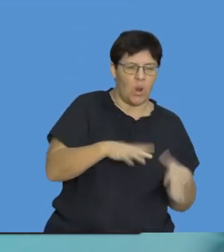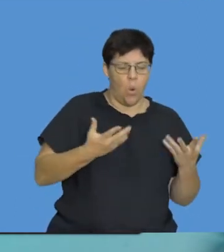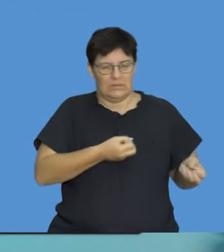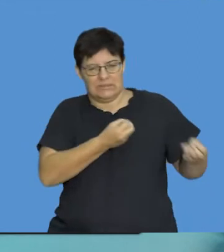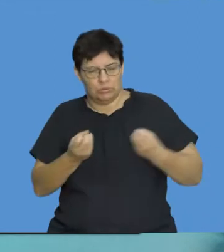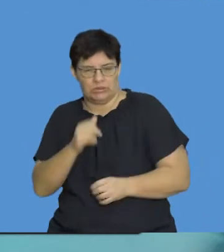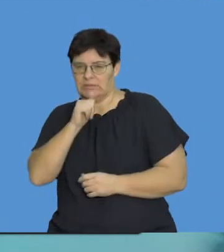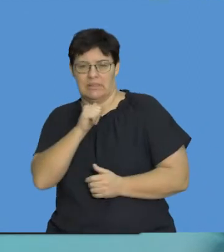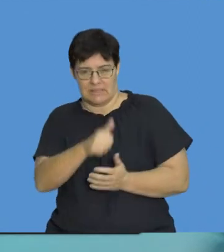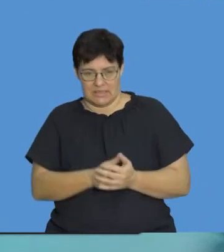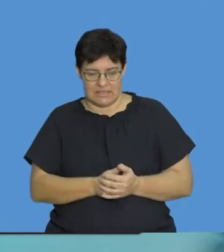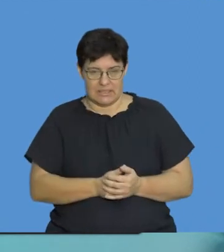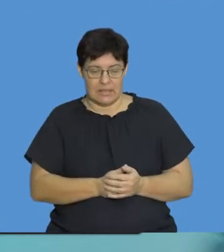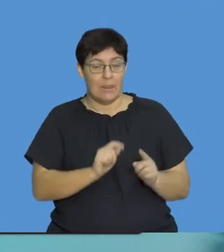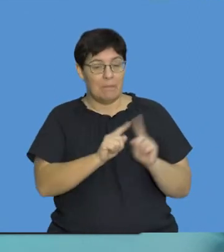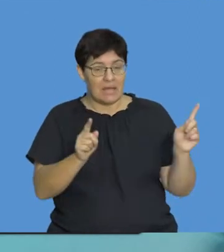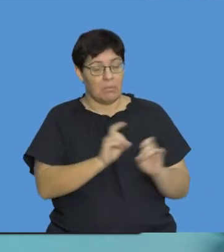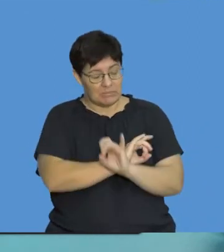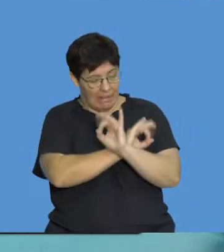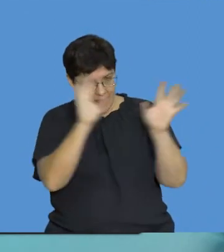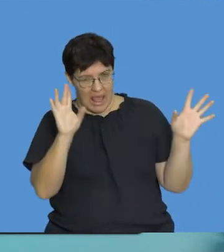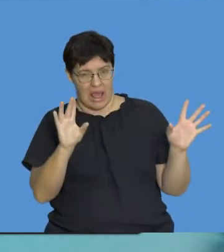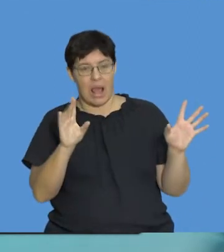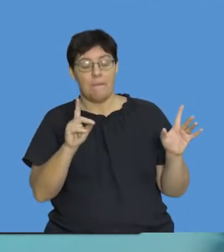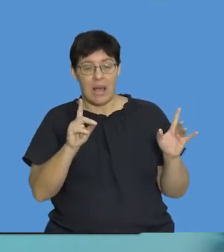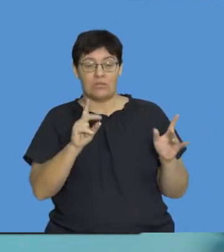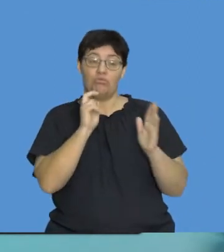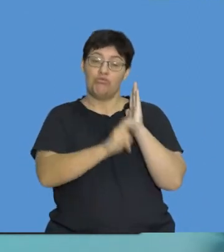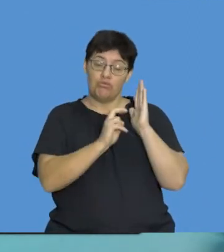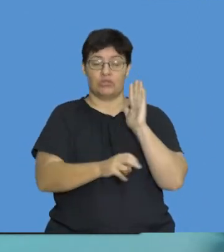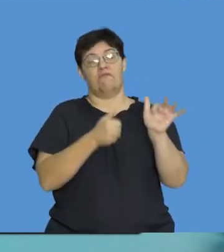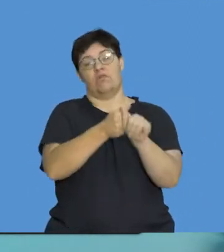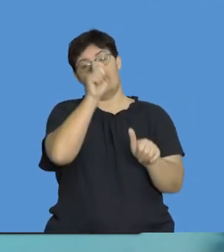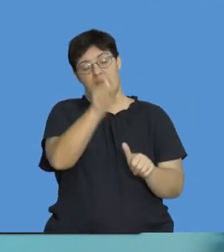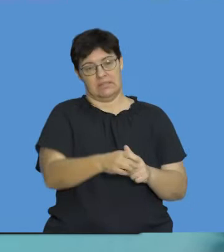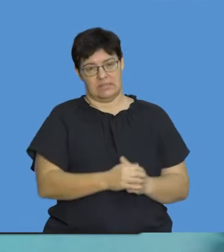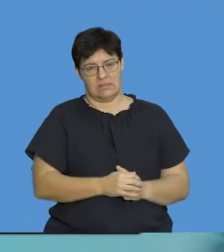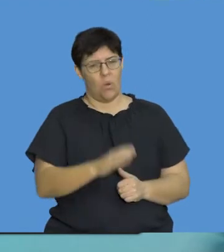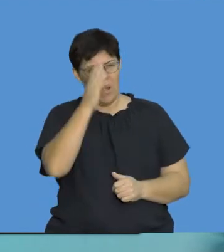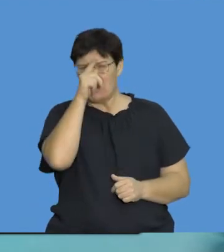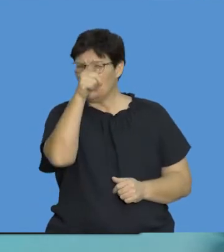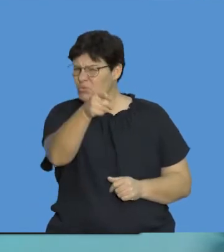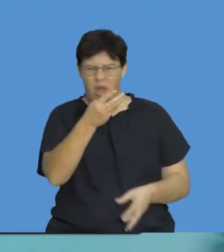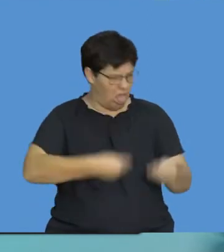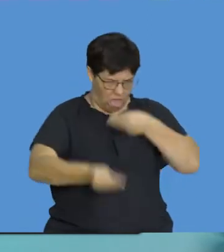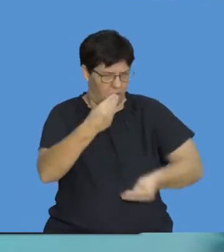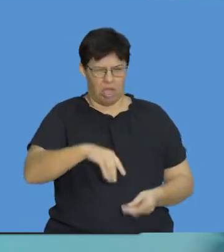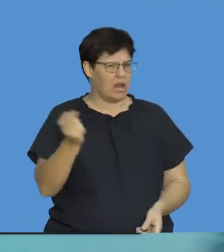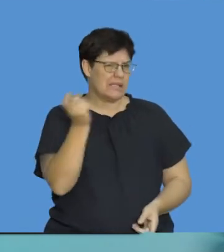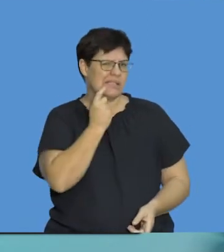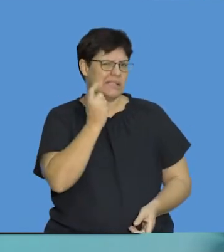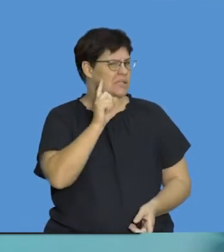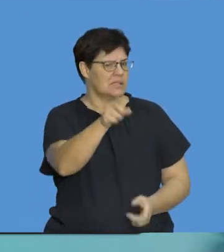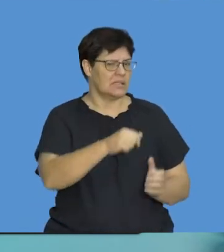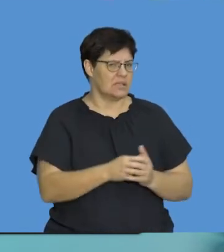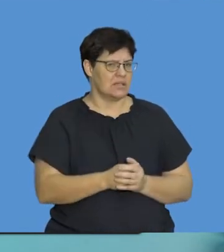but only if you are not violating any mathematical laws, because I know you guys like concocting things, but from